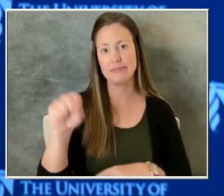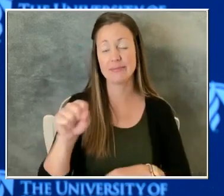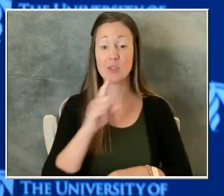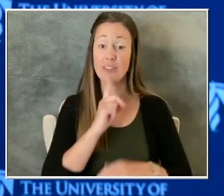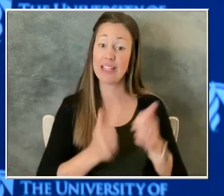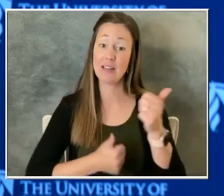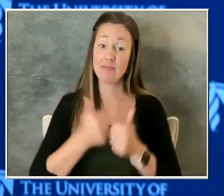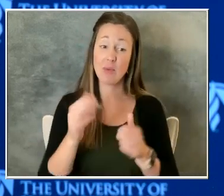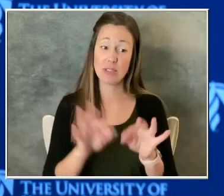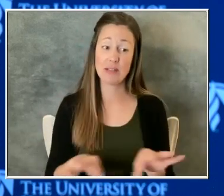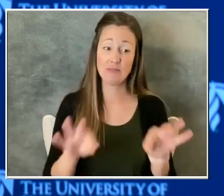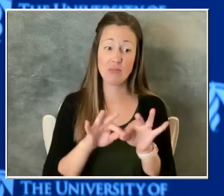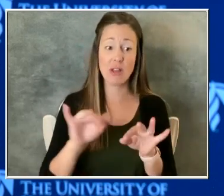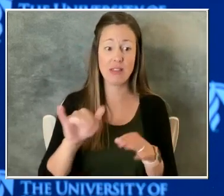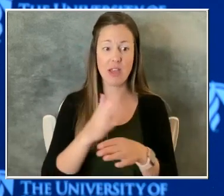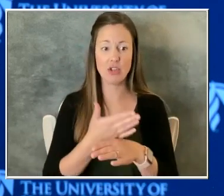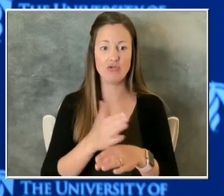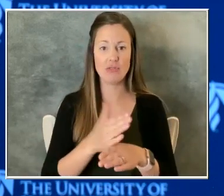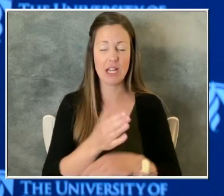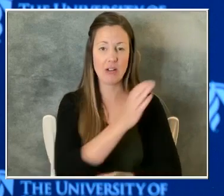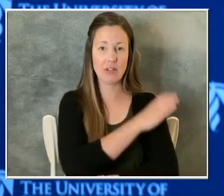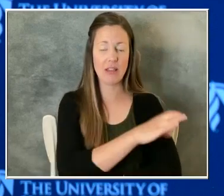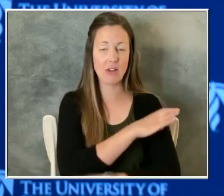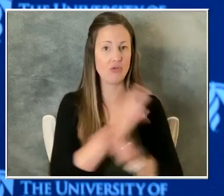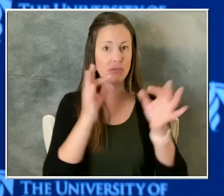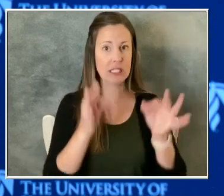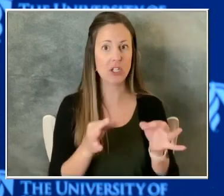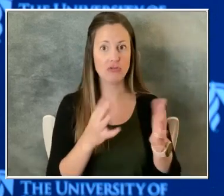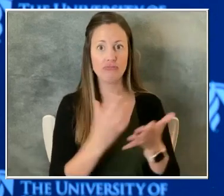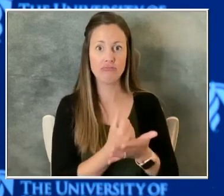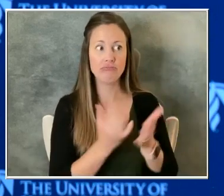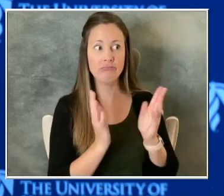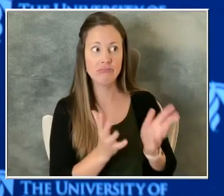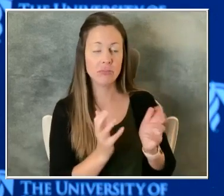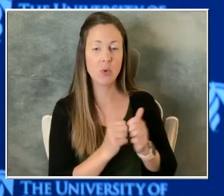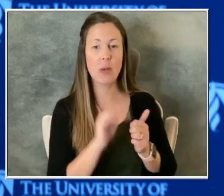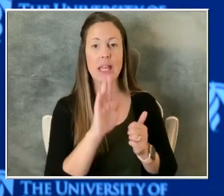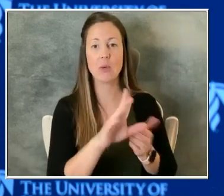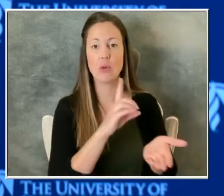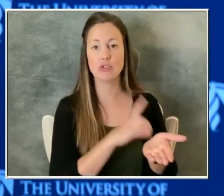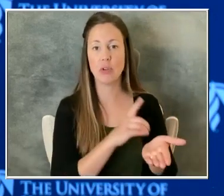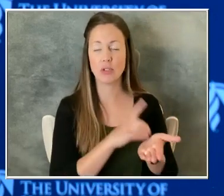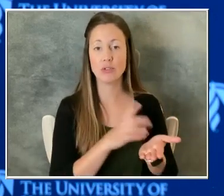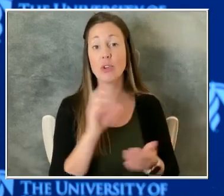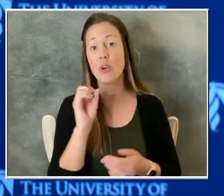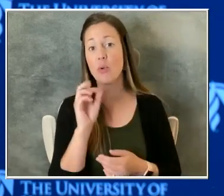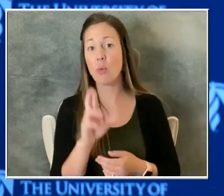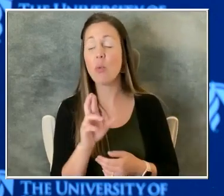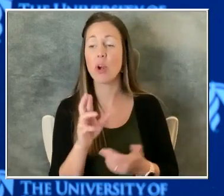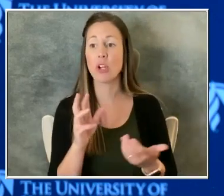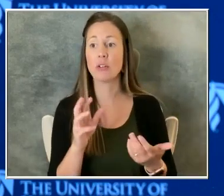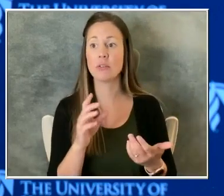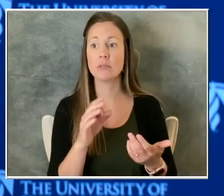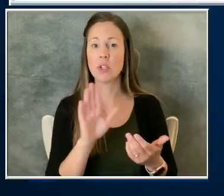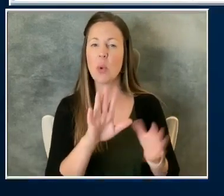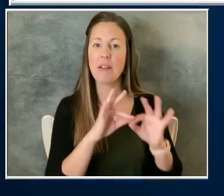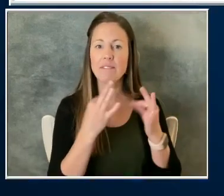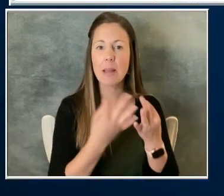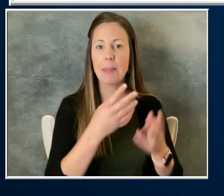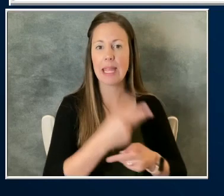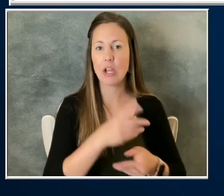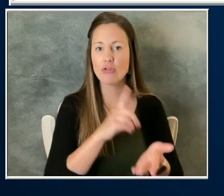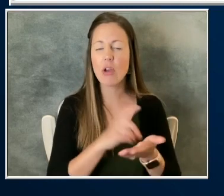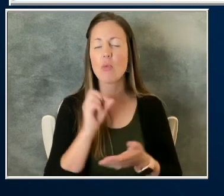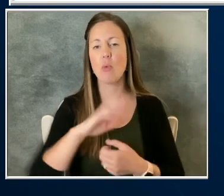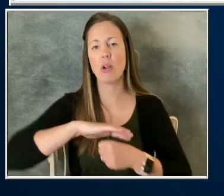clinical decision making, talking with your primary care physician or that physician that is dealing with that long COVID as well.